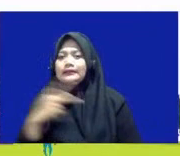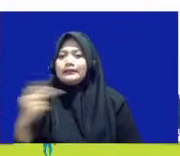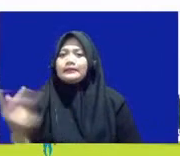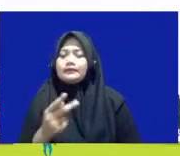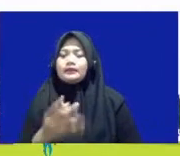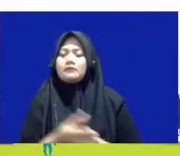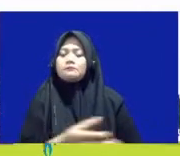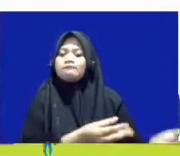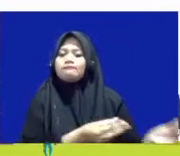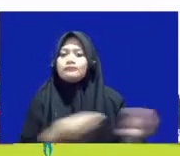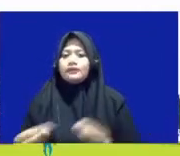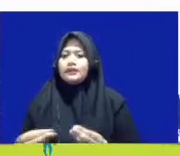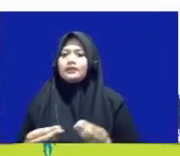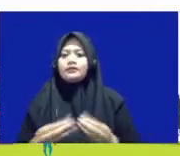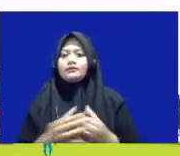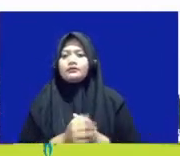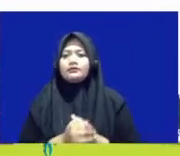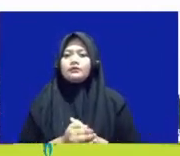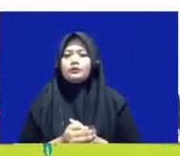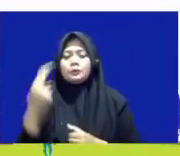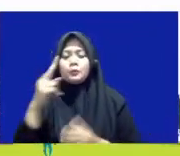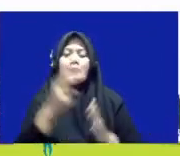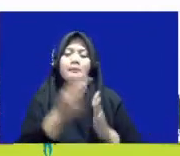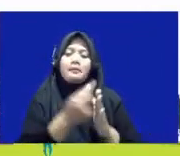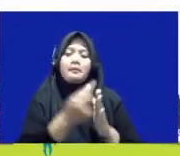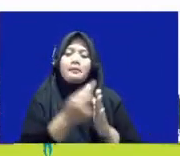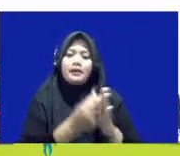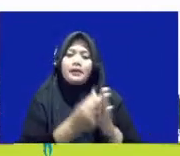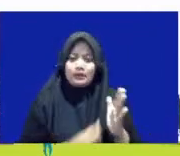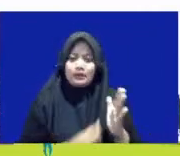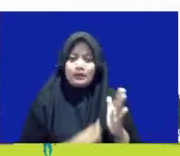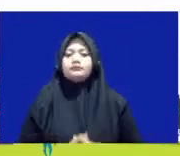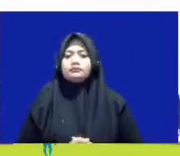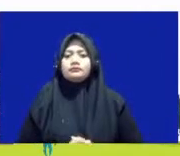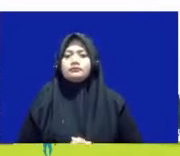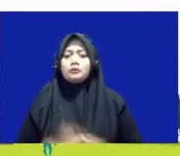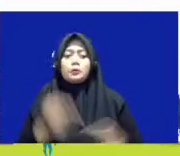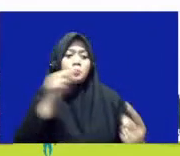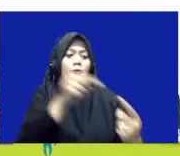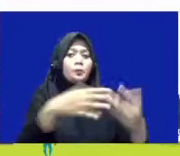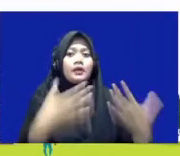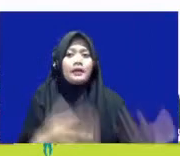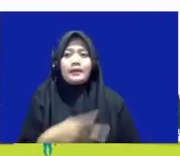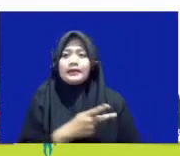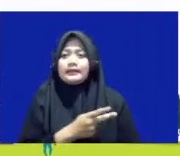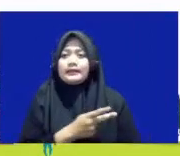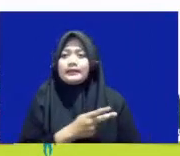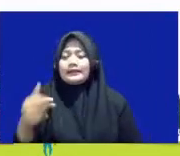financing so that an appropriate action can be taken ahead of a climate shock.